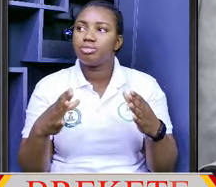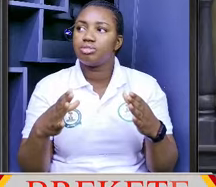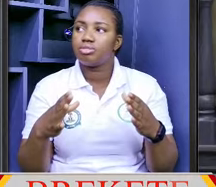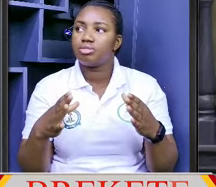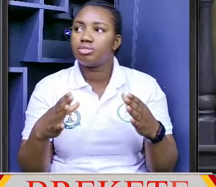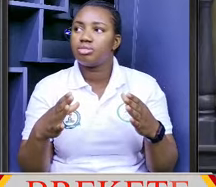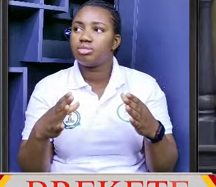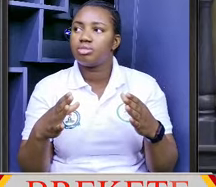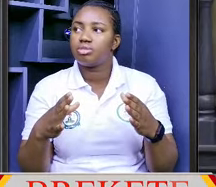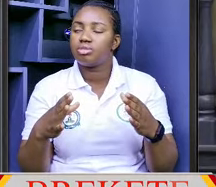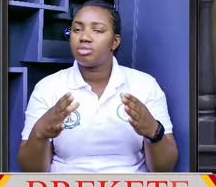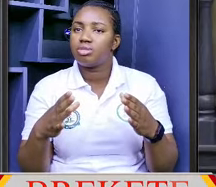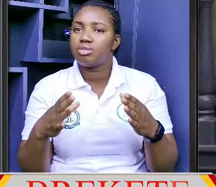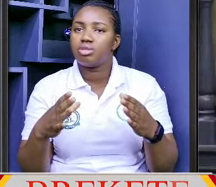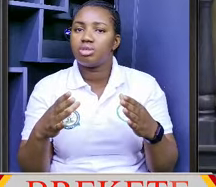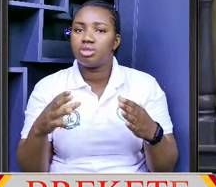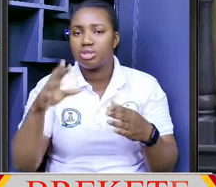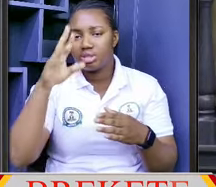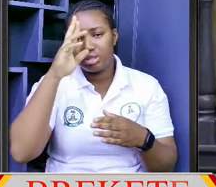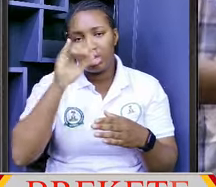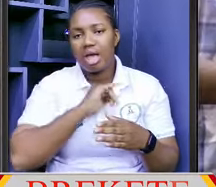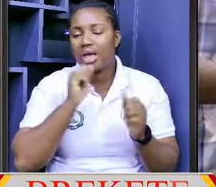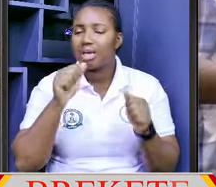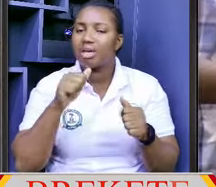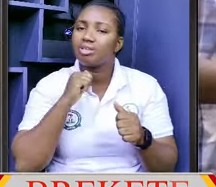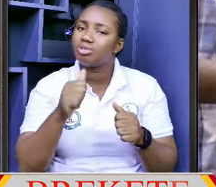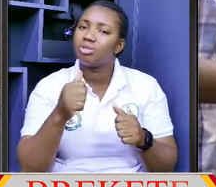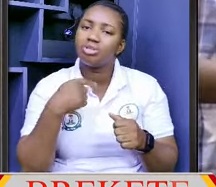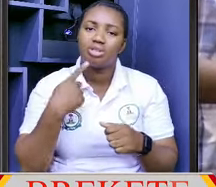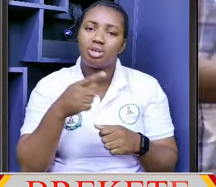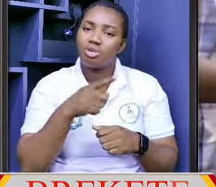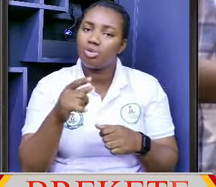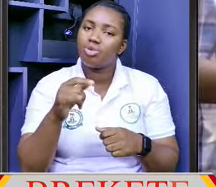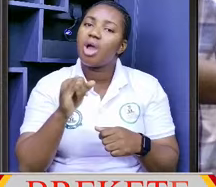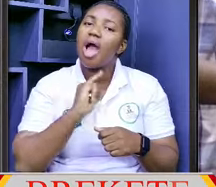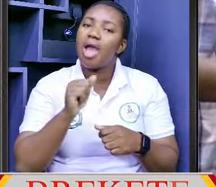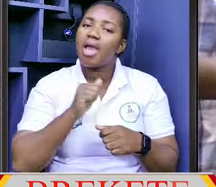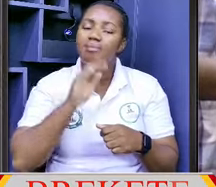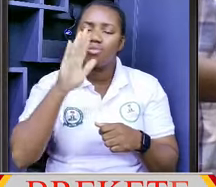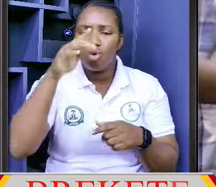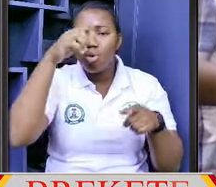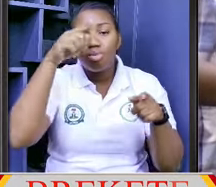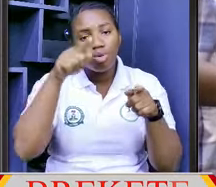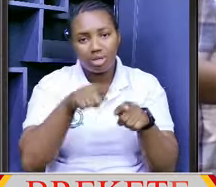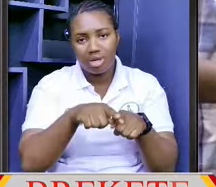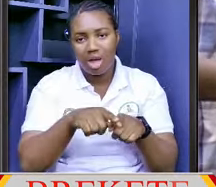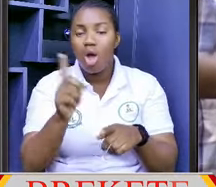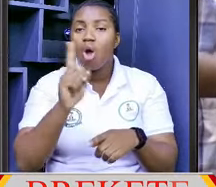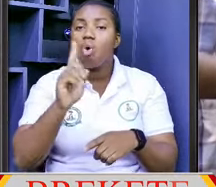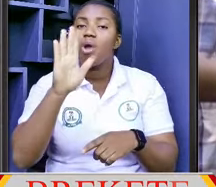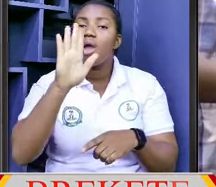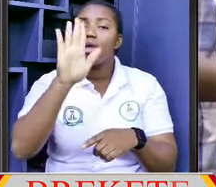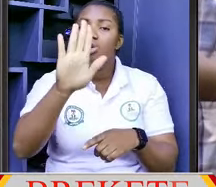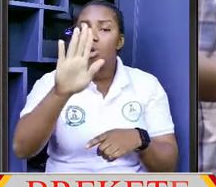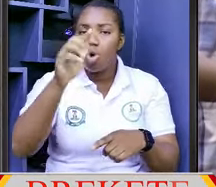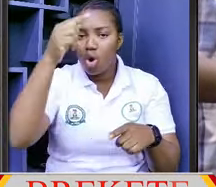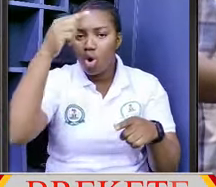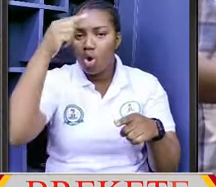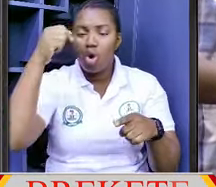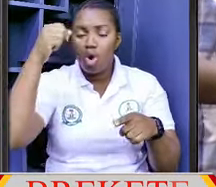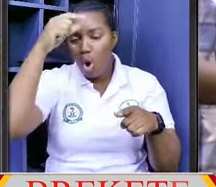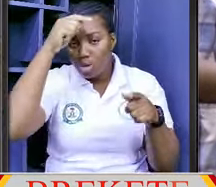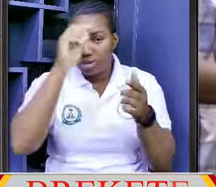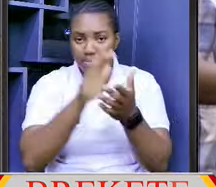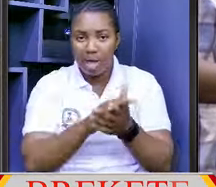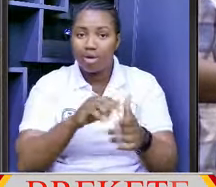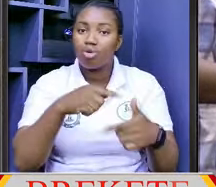Sir, I cannot tell you. I'm just angry. Talk to me. I'm your brother. Where your husband go?